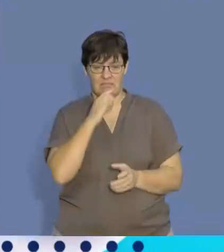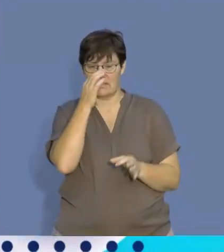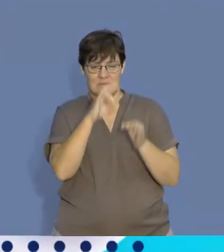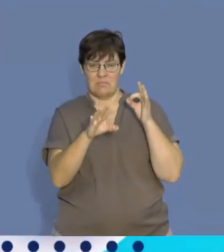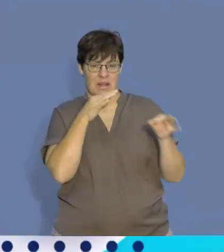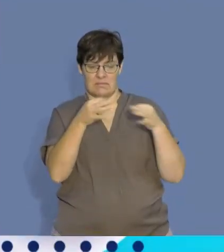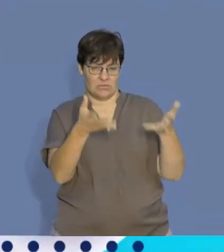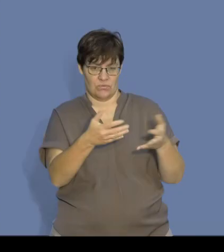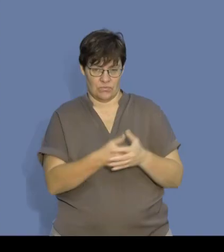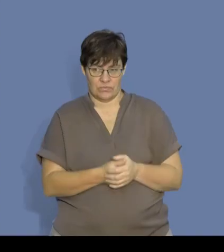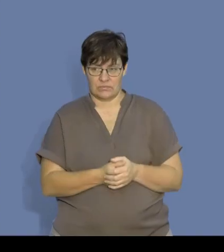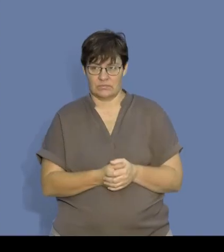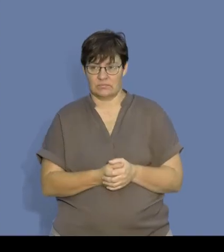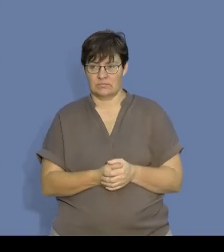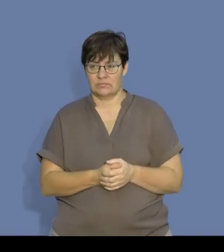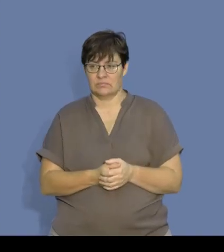okay?